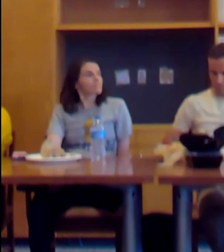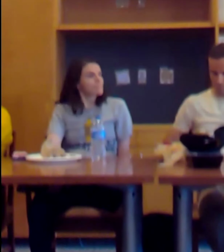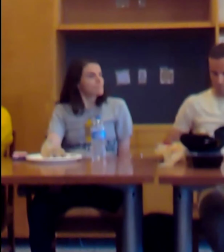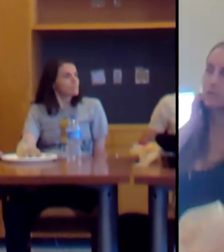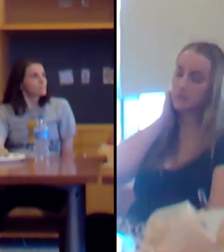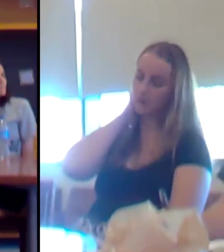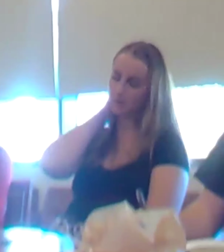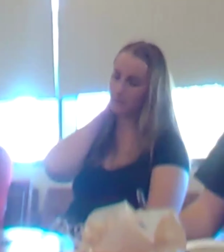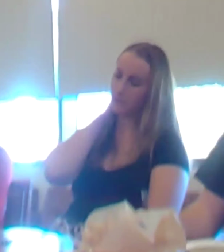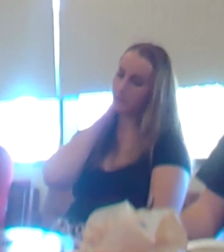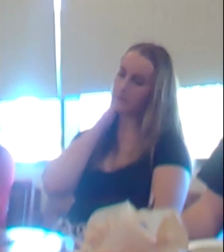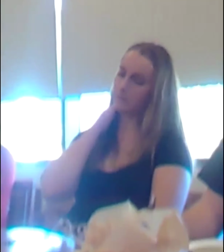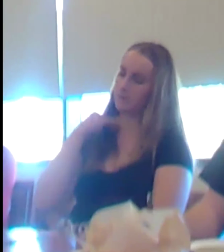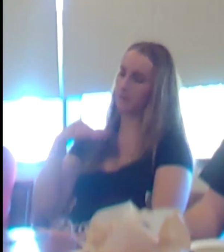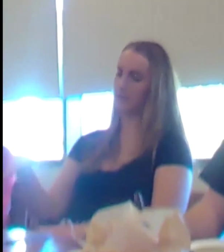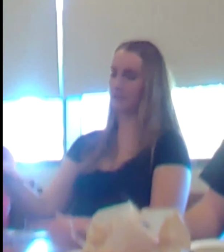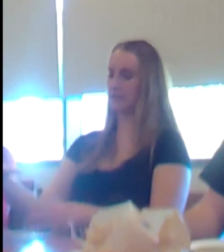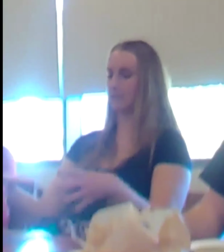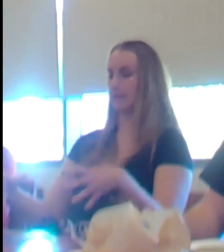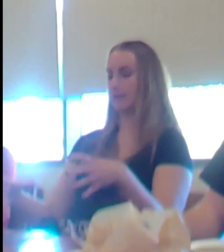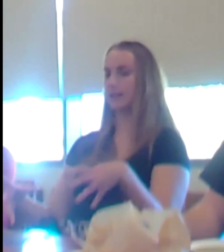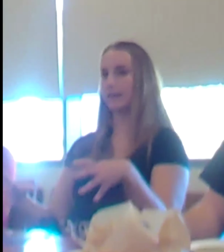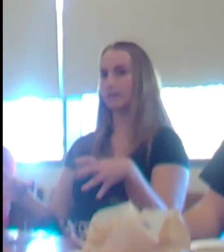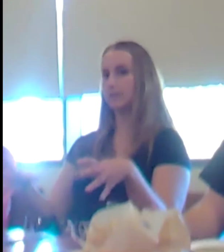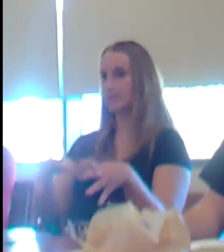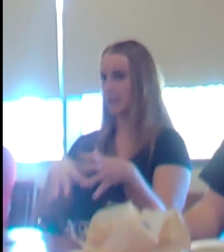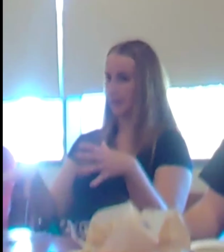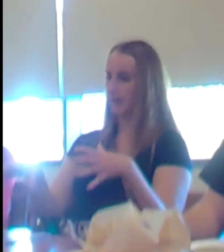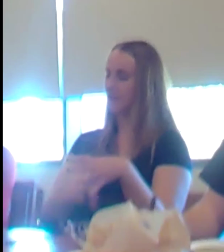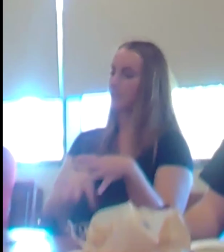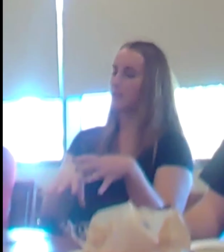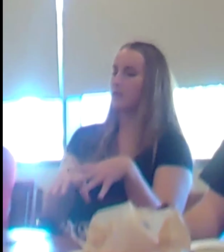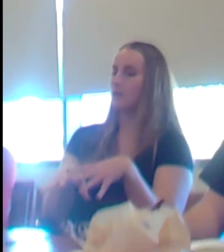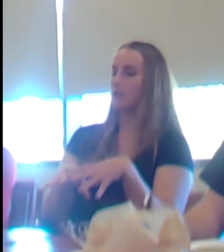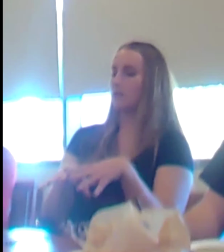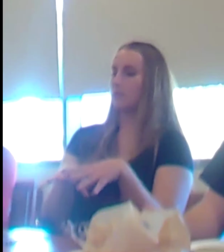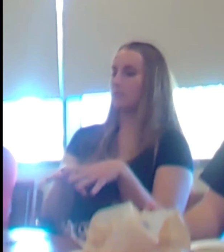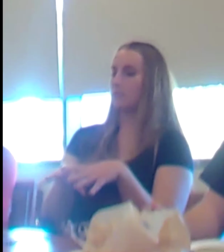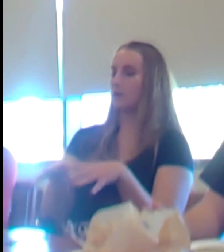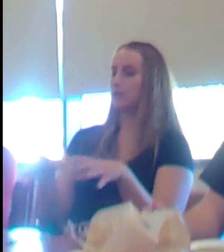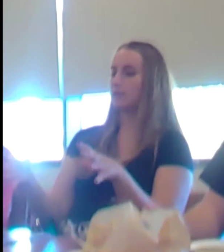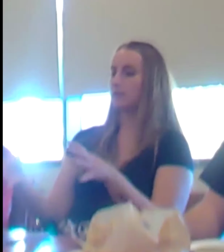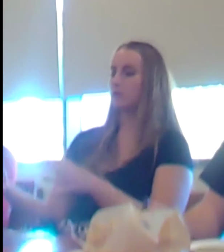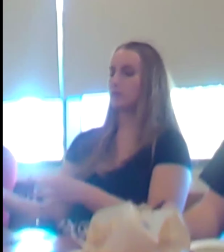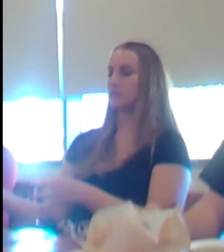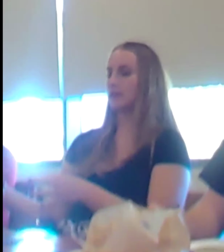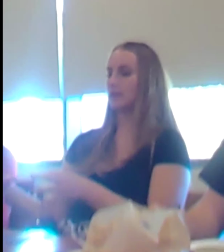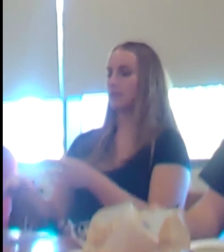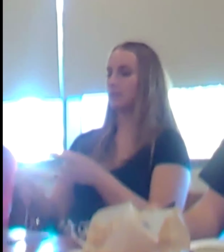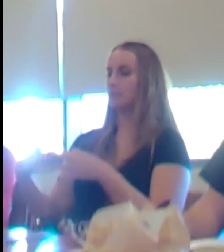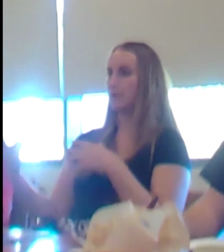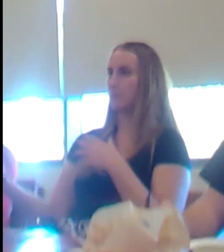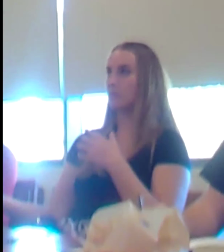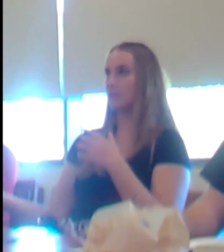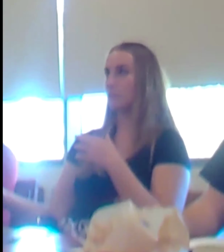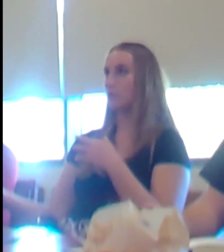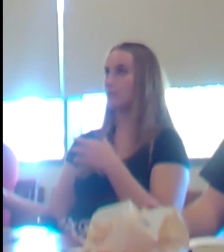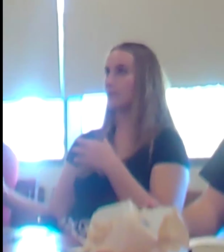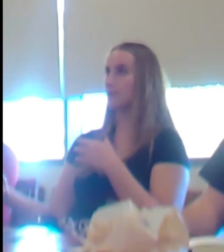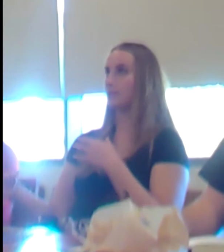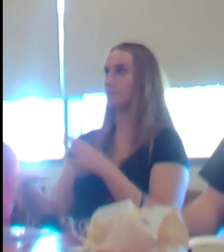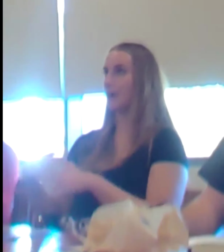I think it's interesting also in the interdisciplinary science area. Cause it's not just like